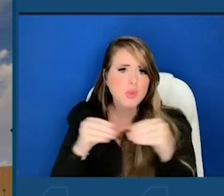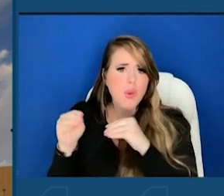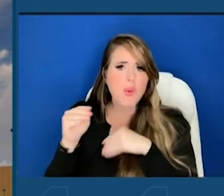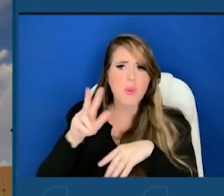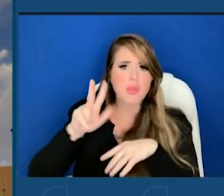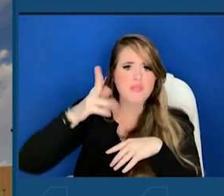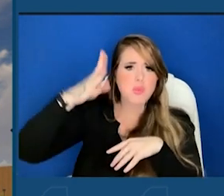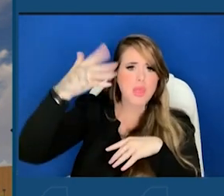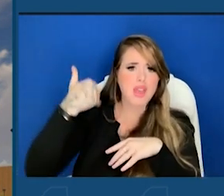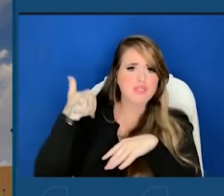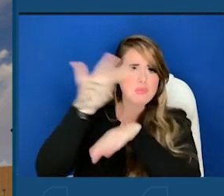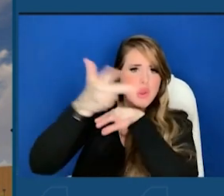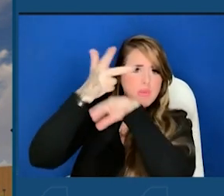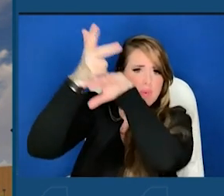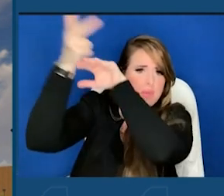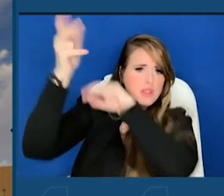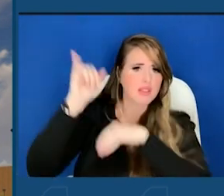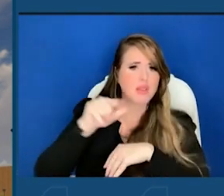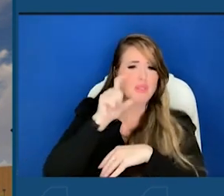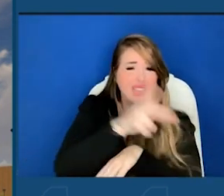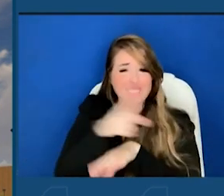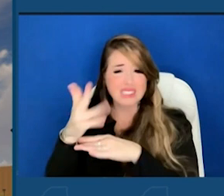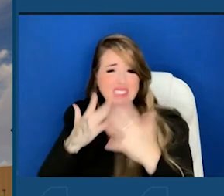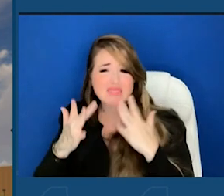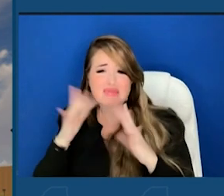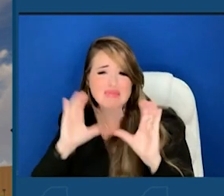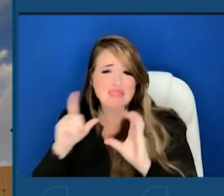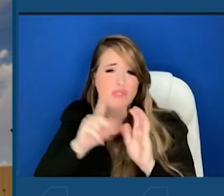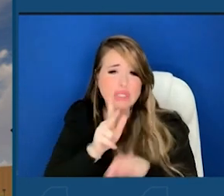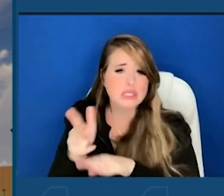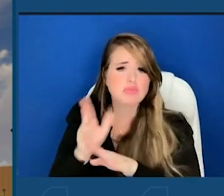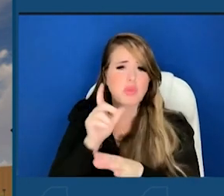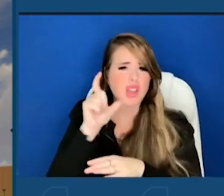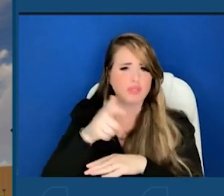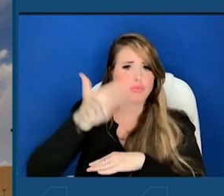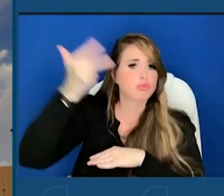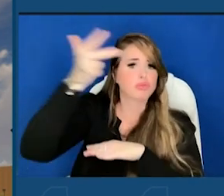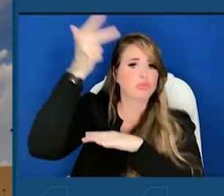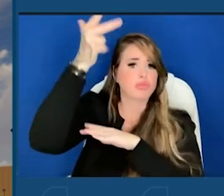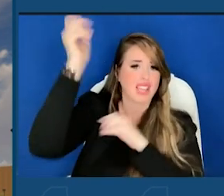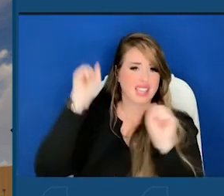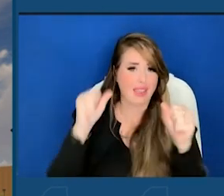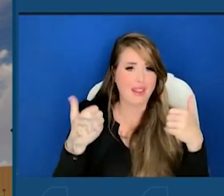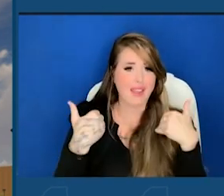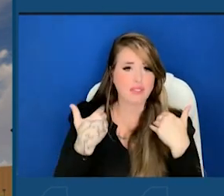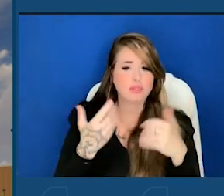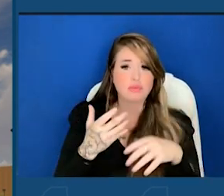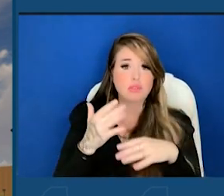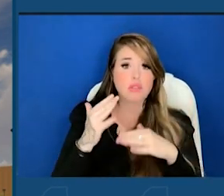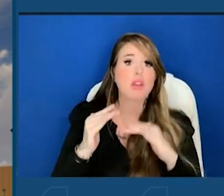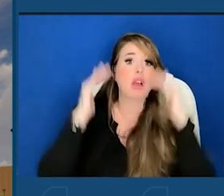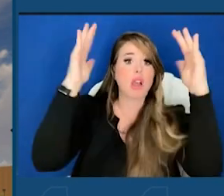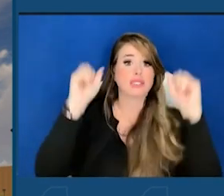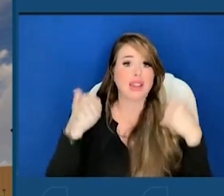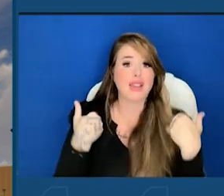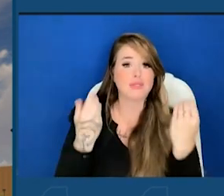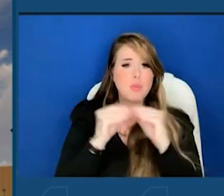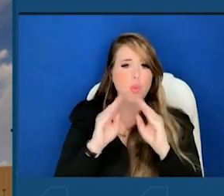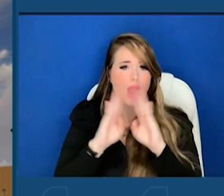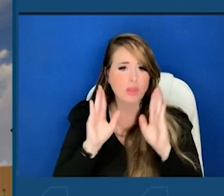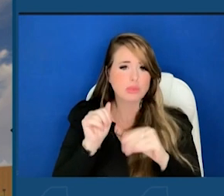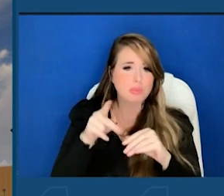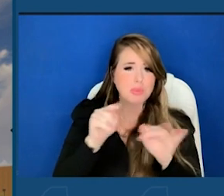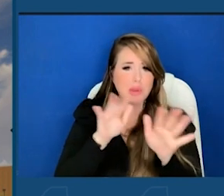downtown area so people aren't parking on the side streets. And then put in all levels of housing. It doesn't even have to be that high. You can do this. It just